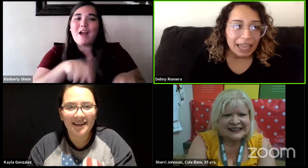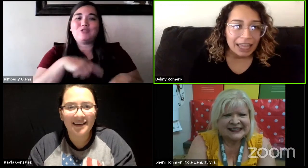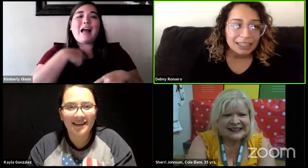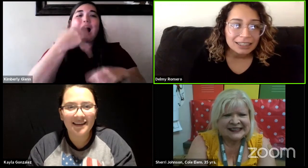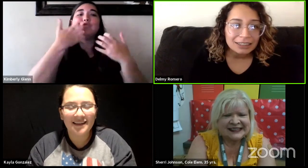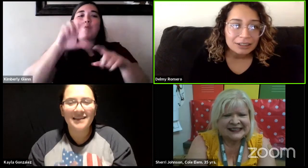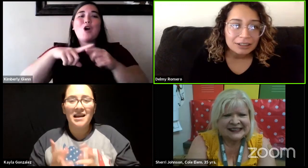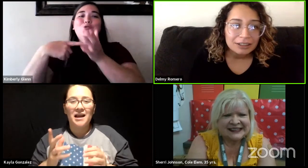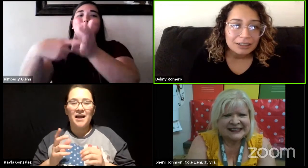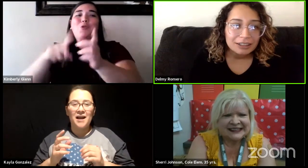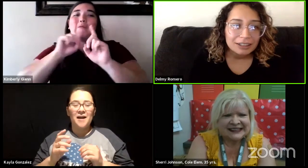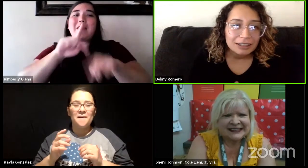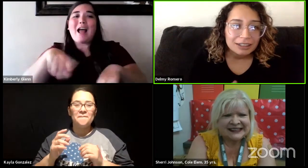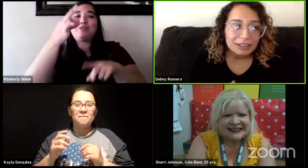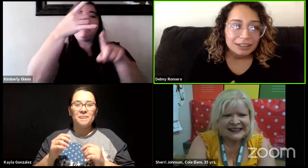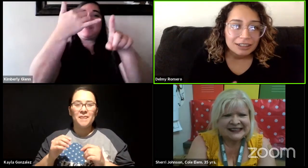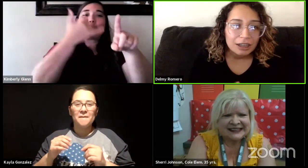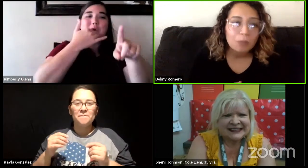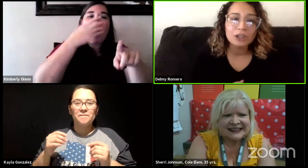Kayla?